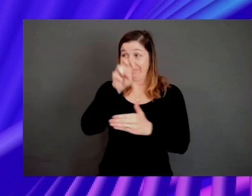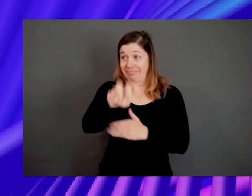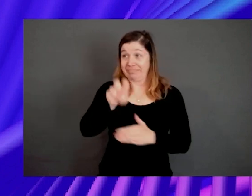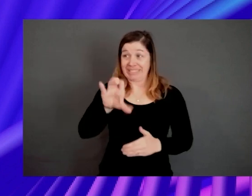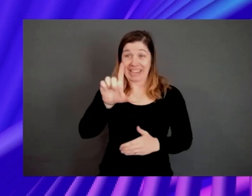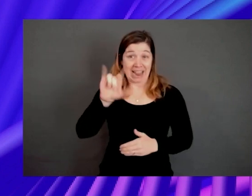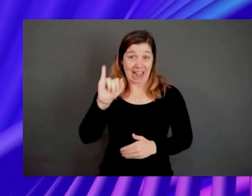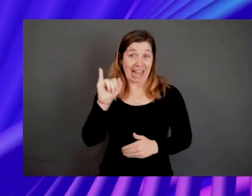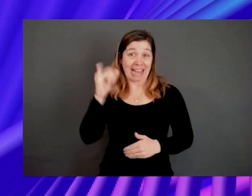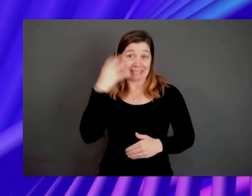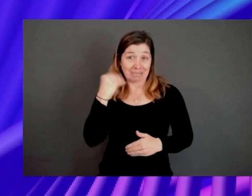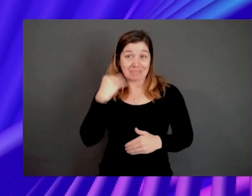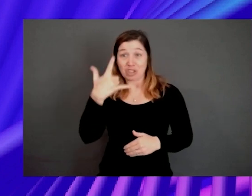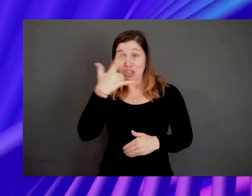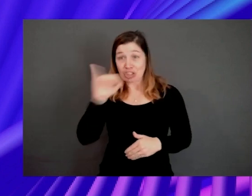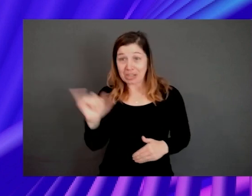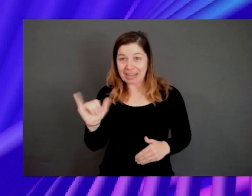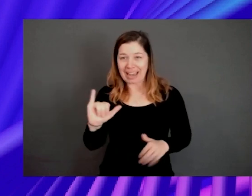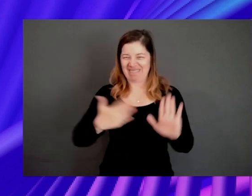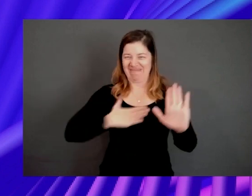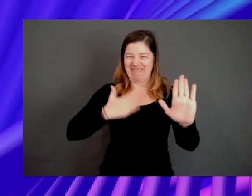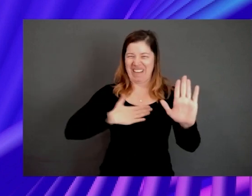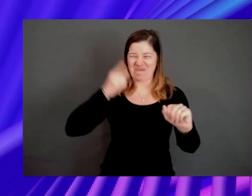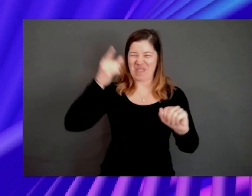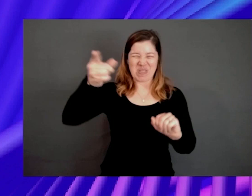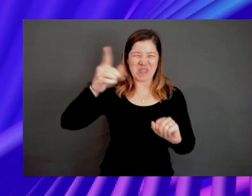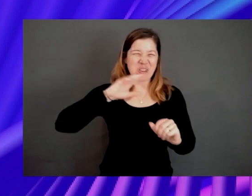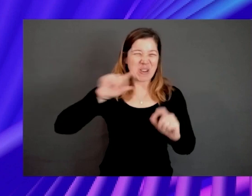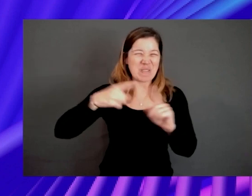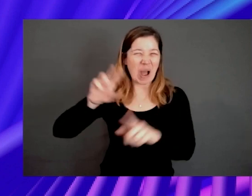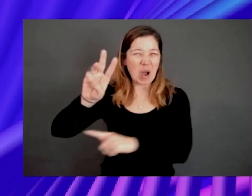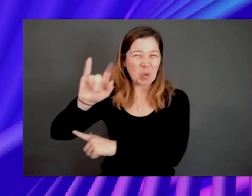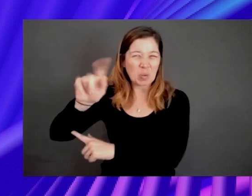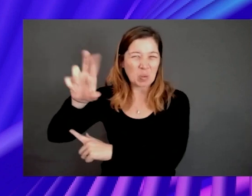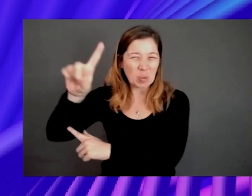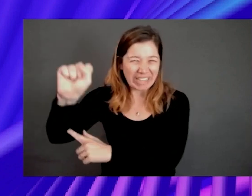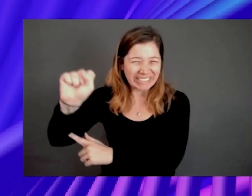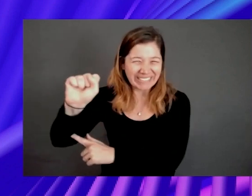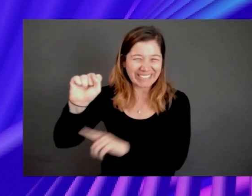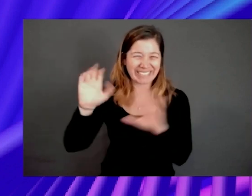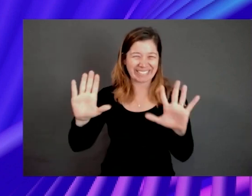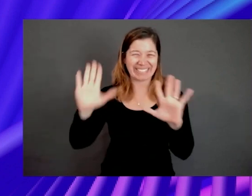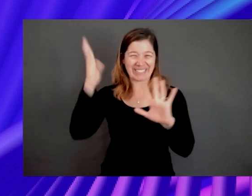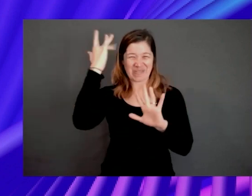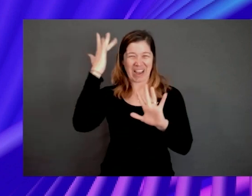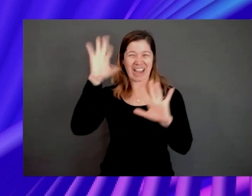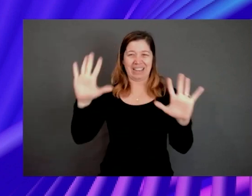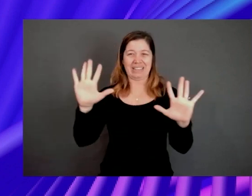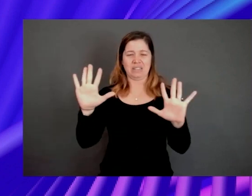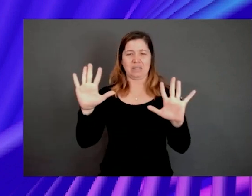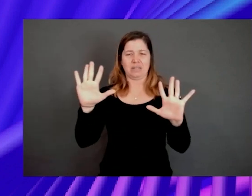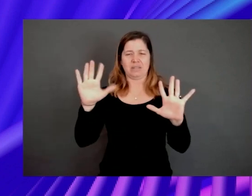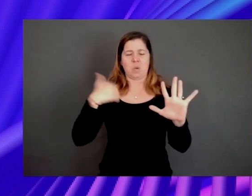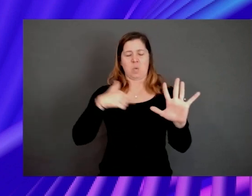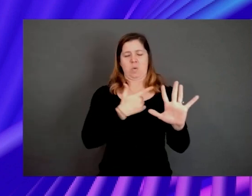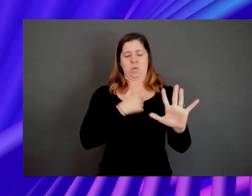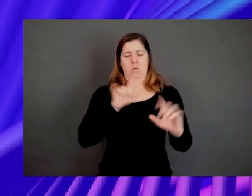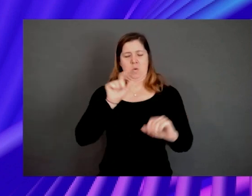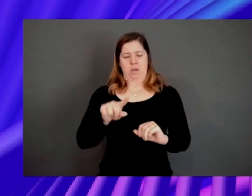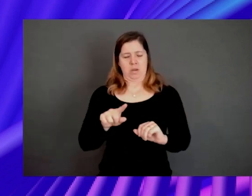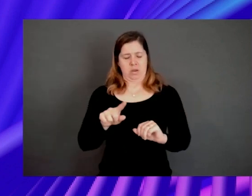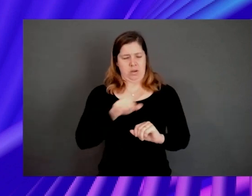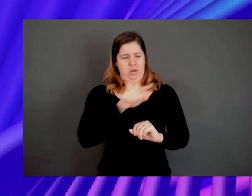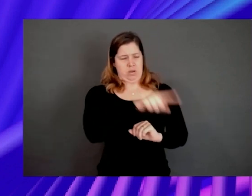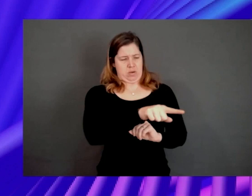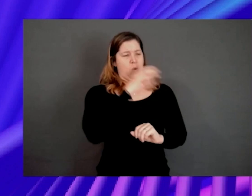and this is why I'm glad you brought up the old wizards, is like, how does this differ? How does the new experience differ from the